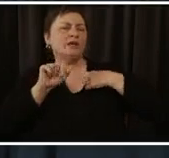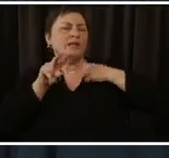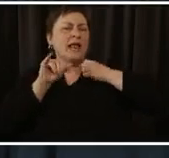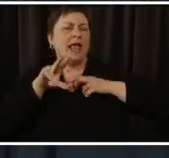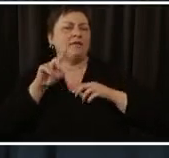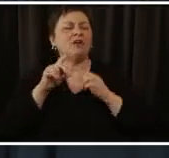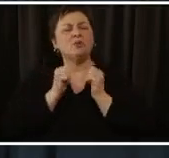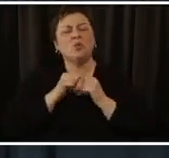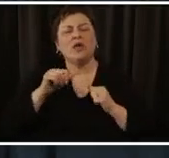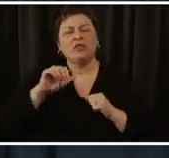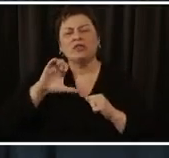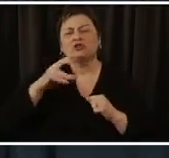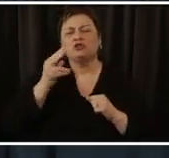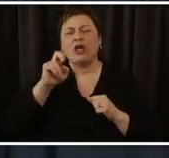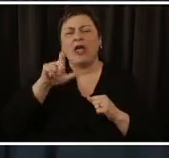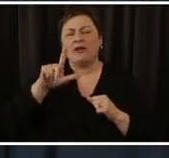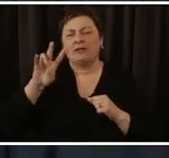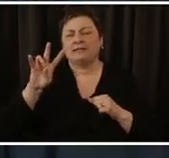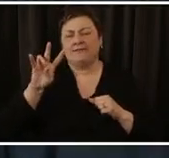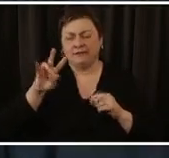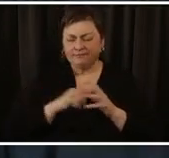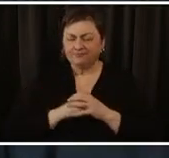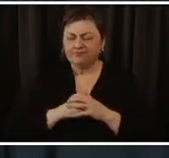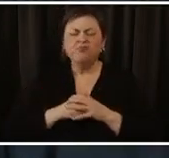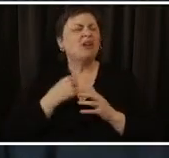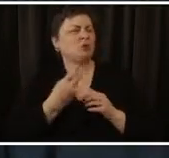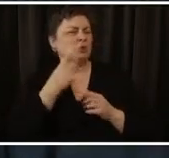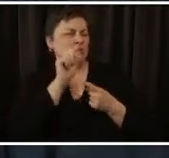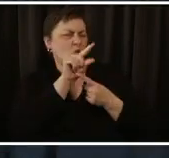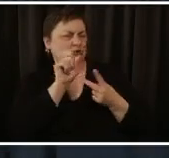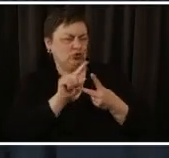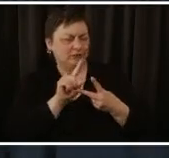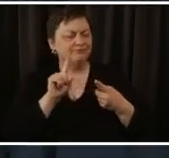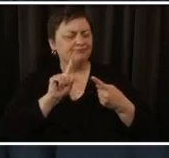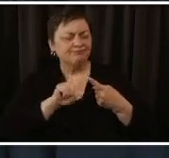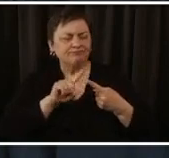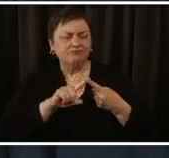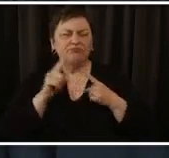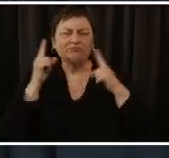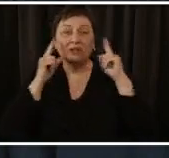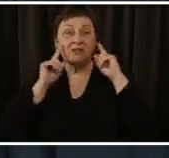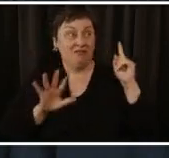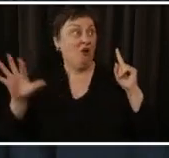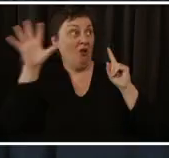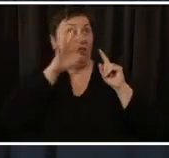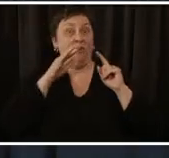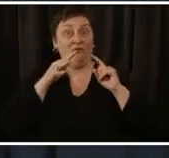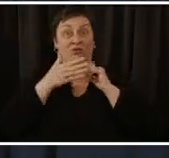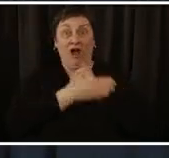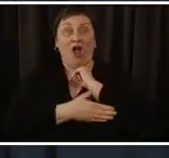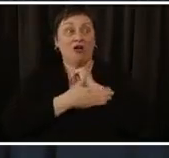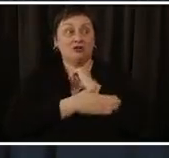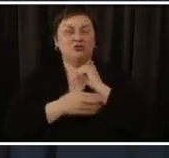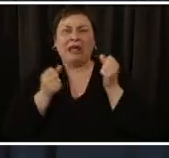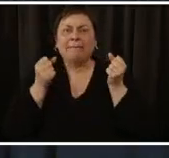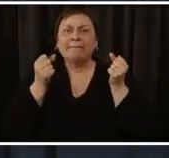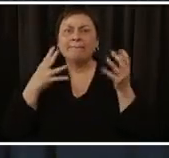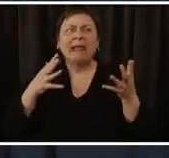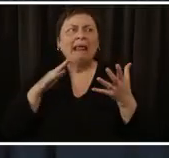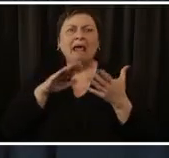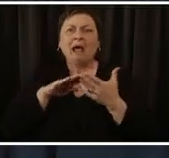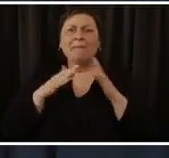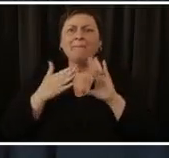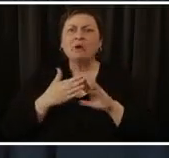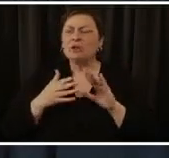Denver 7. I have two questions. First, there is a lot of reporting from across the country that many communities are being left with more